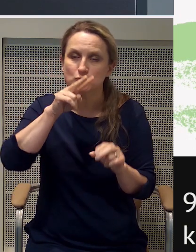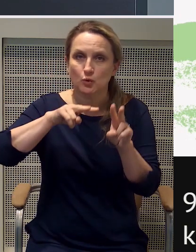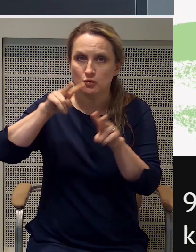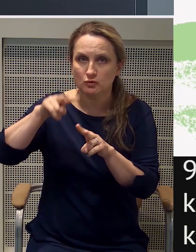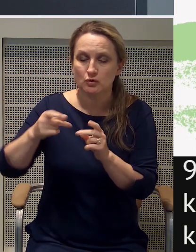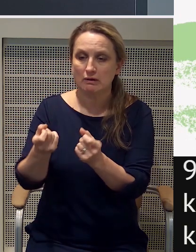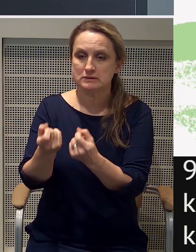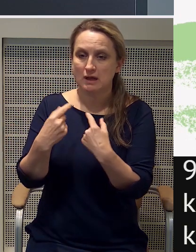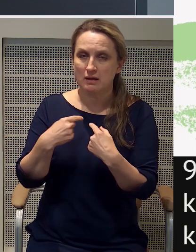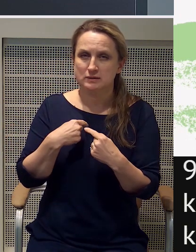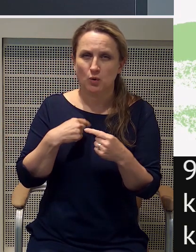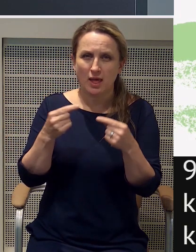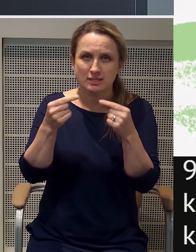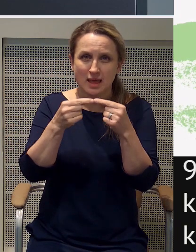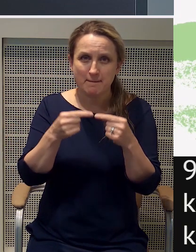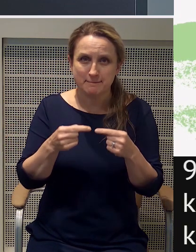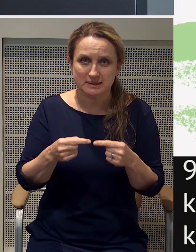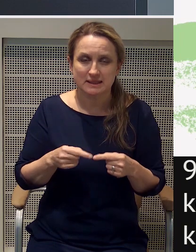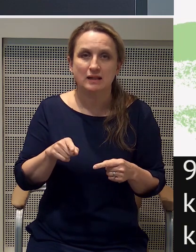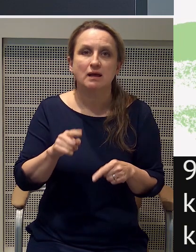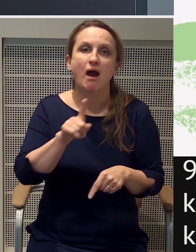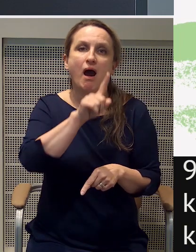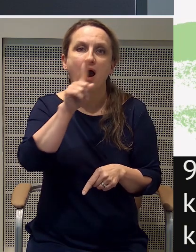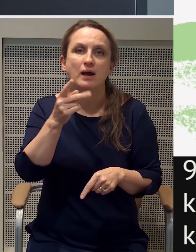me the specific form,